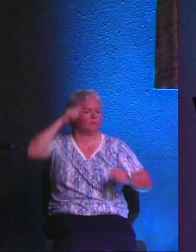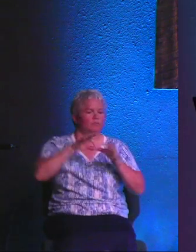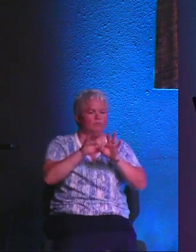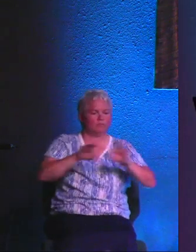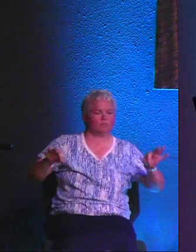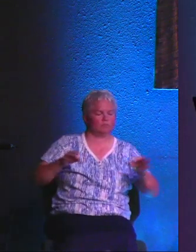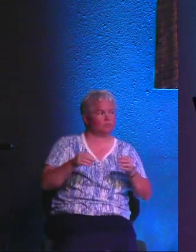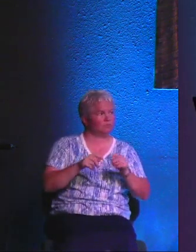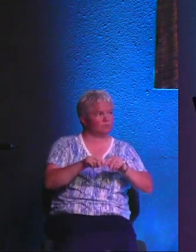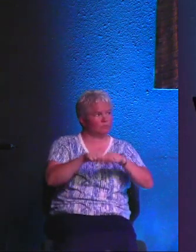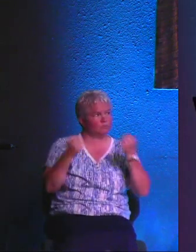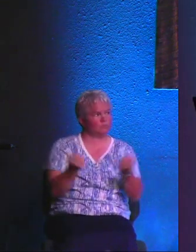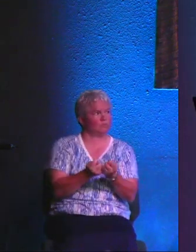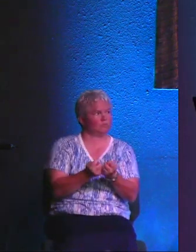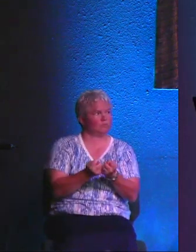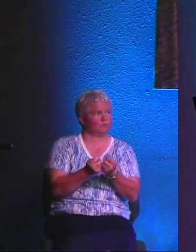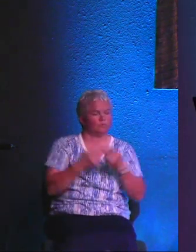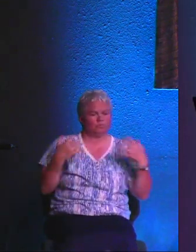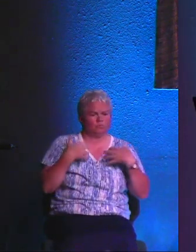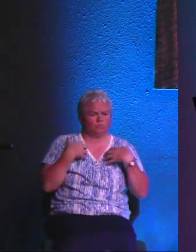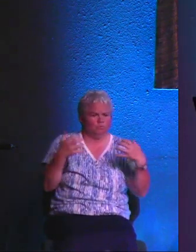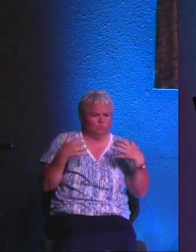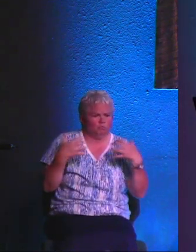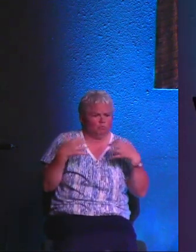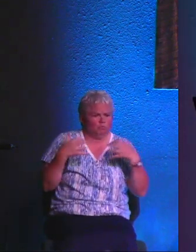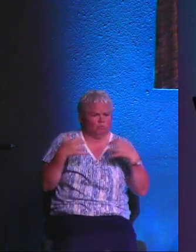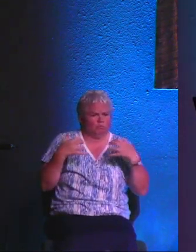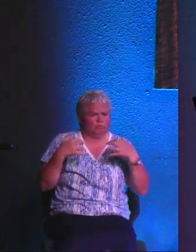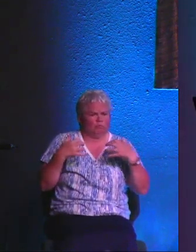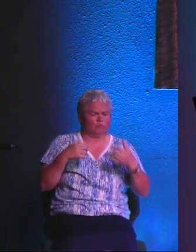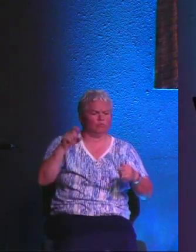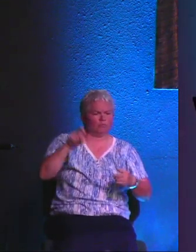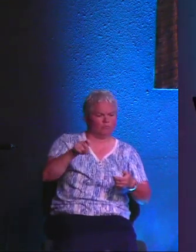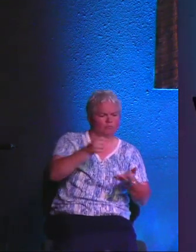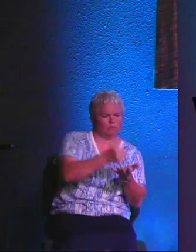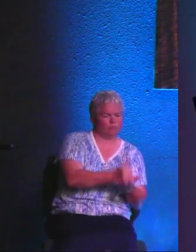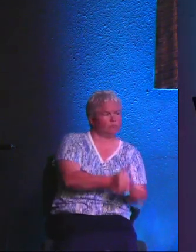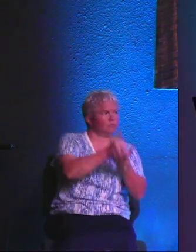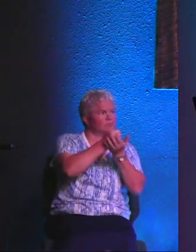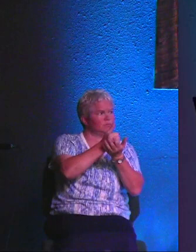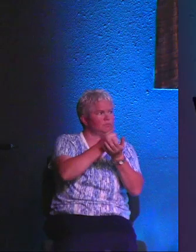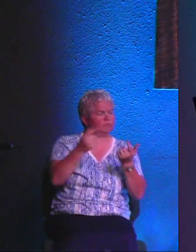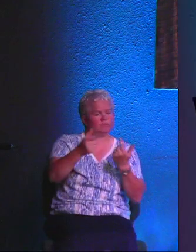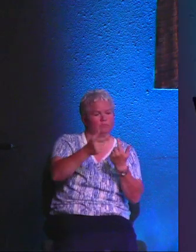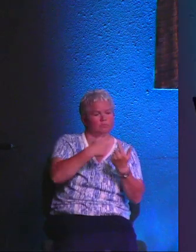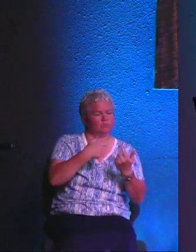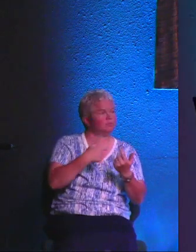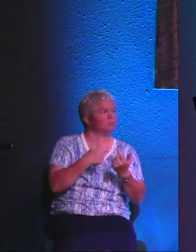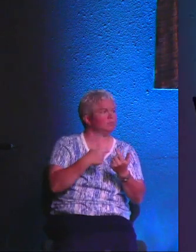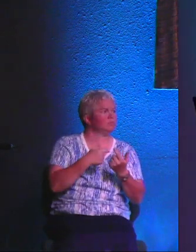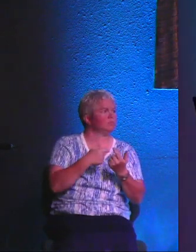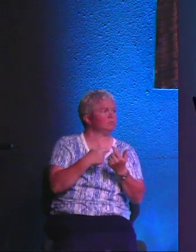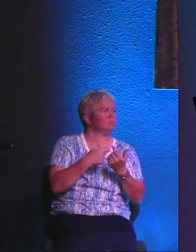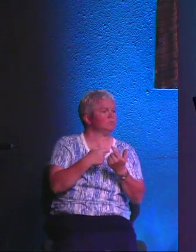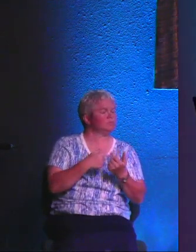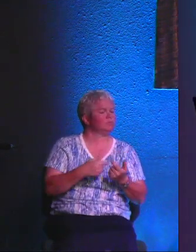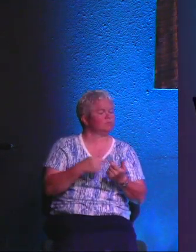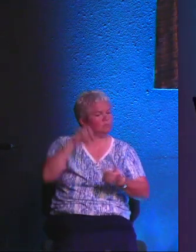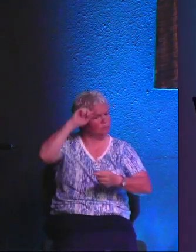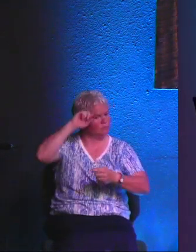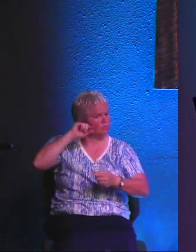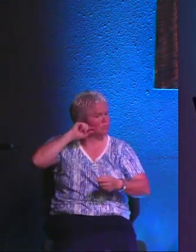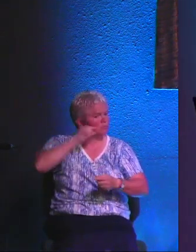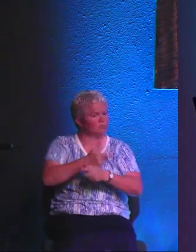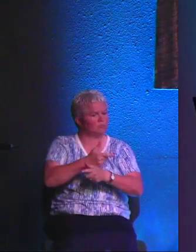Challenge campus in Missoula, scared and needing some help. From there, in her footsteps followed her